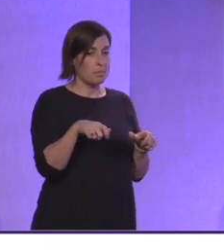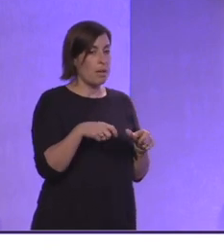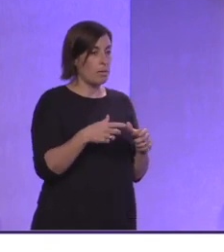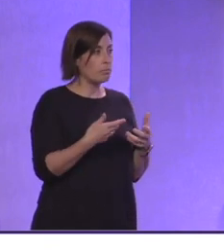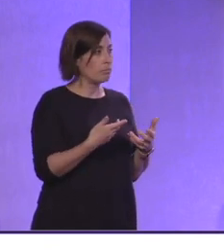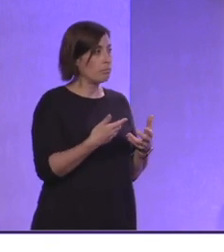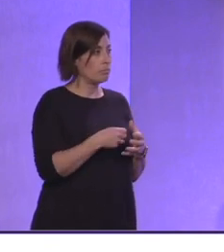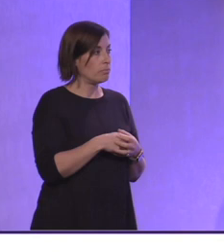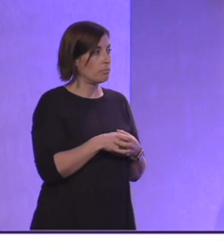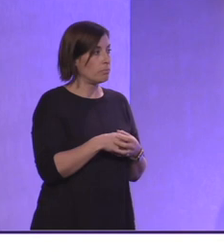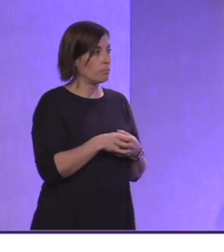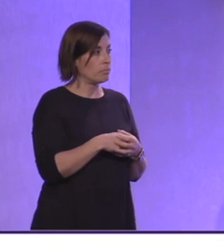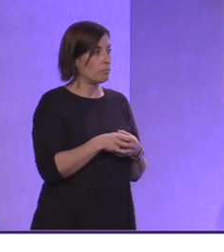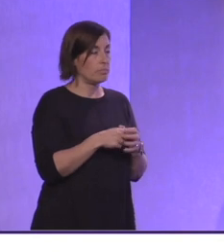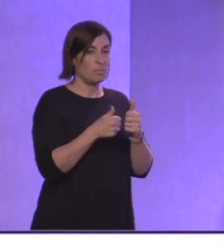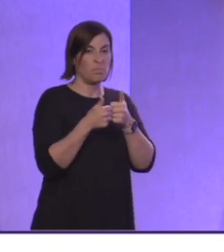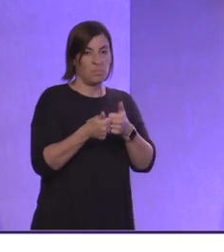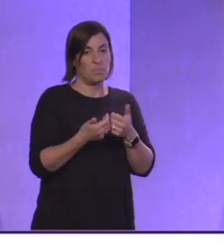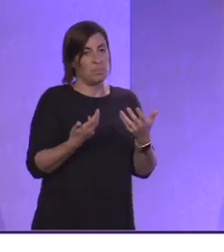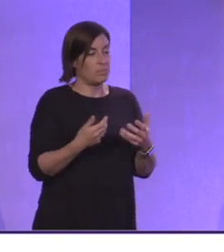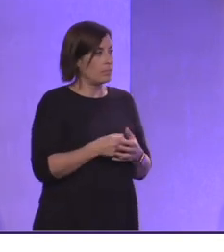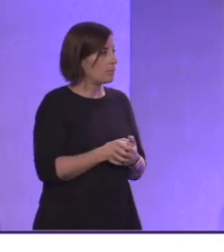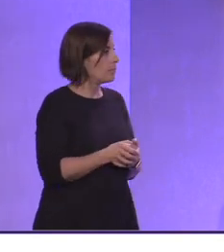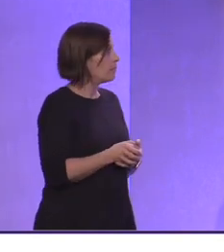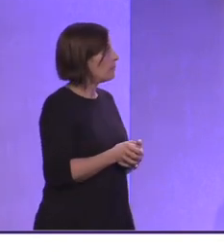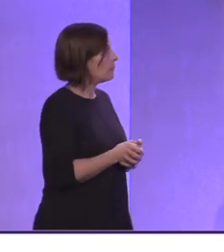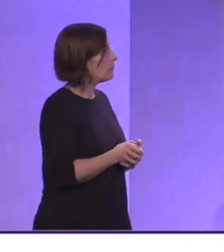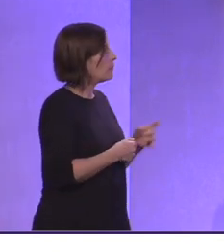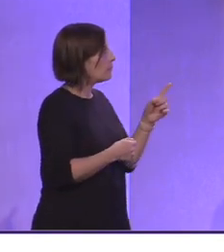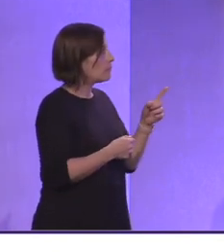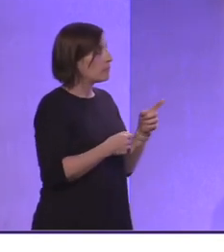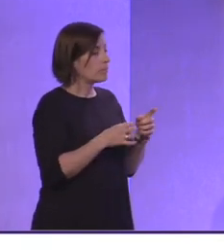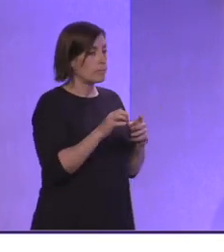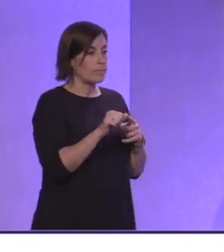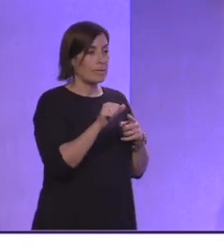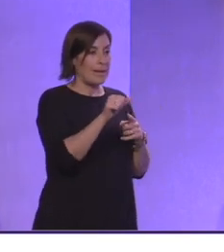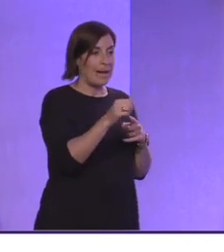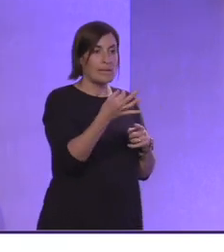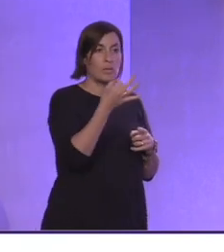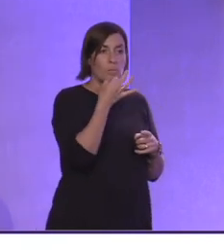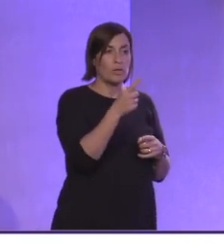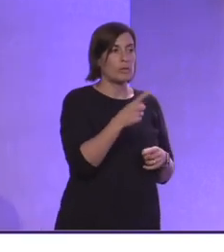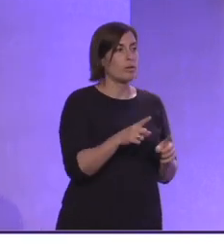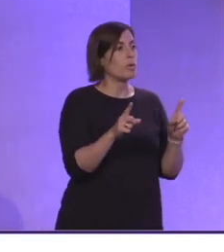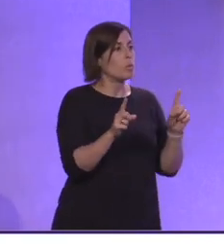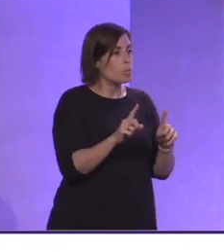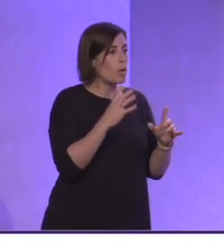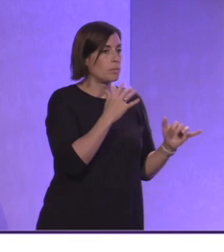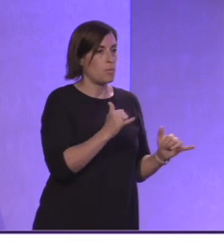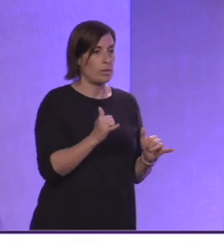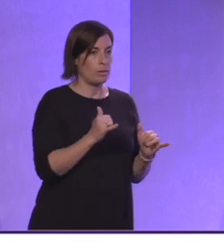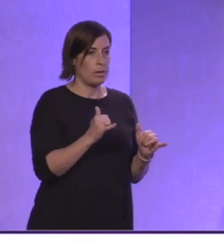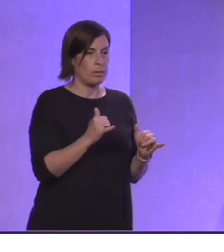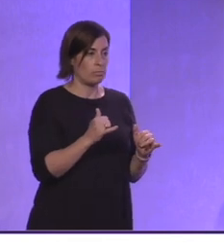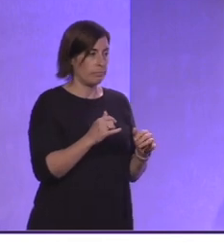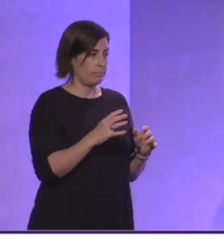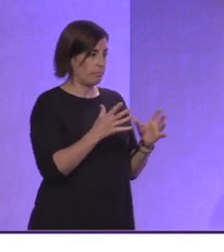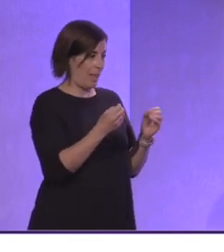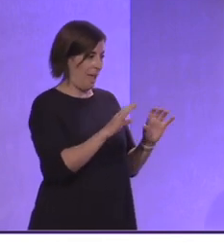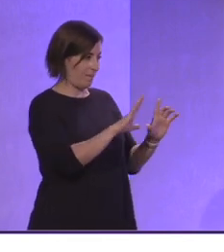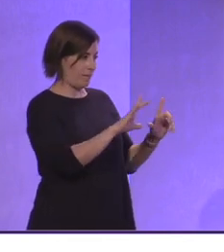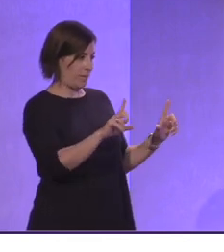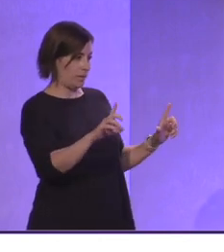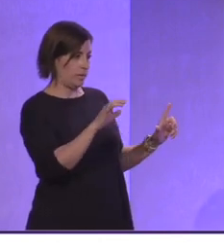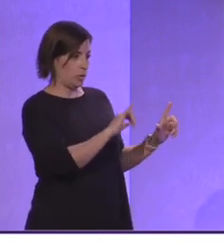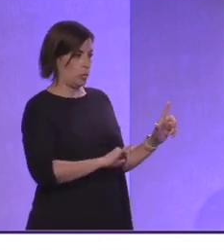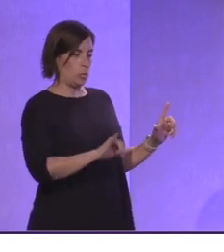visualize and measure this. The next kind of question that I get asked is, what should we monitor? Or I'm new to the team, and I'm not sure